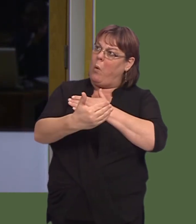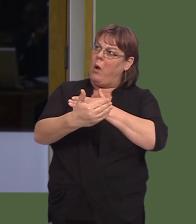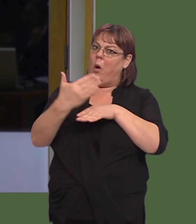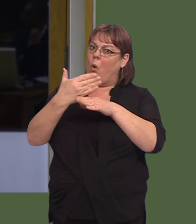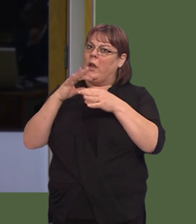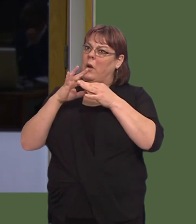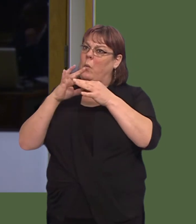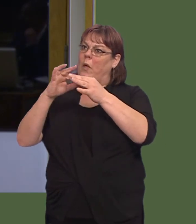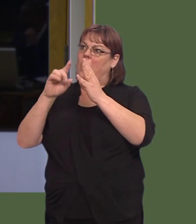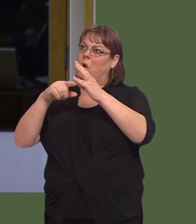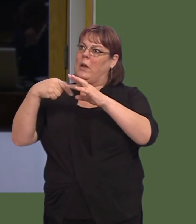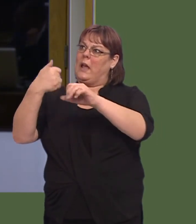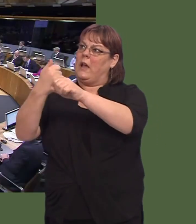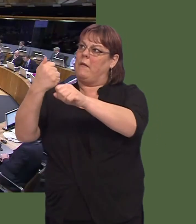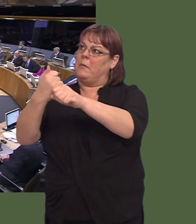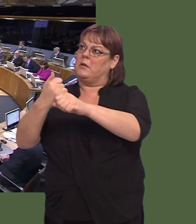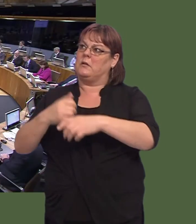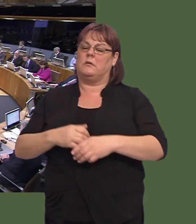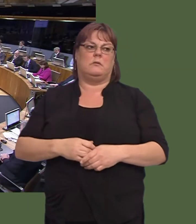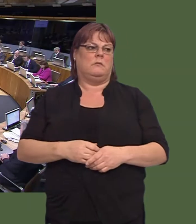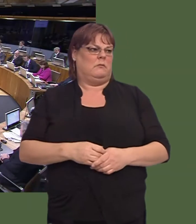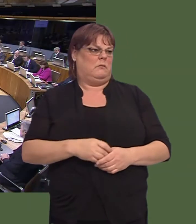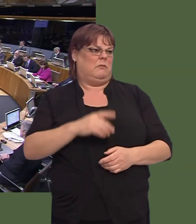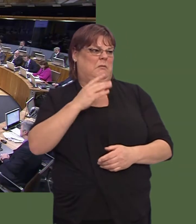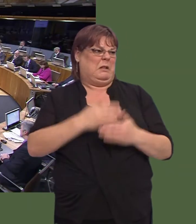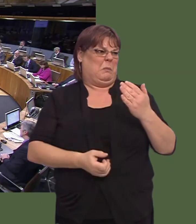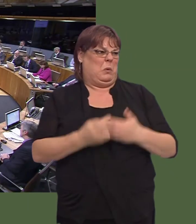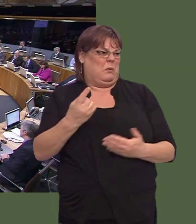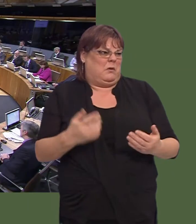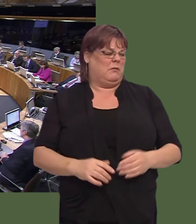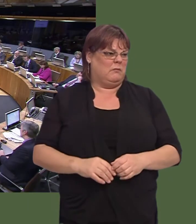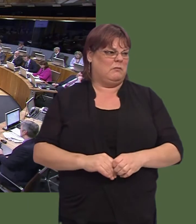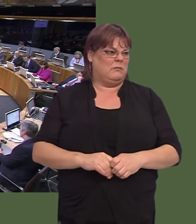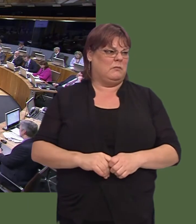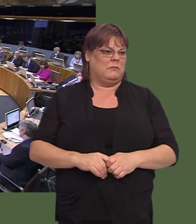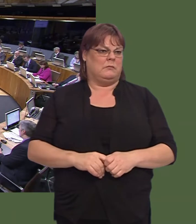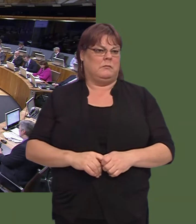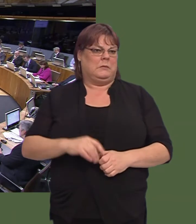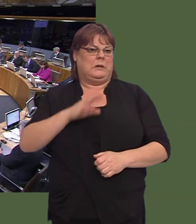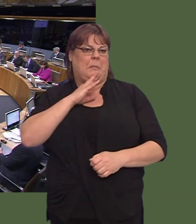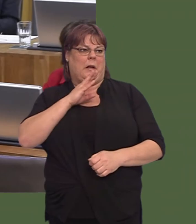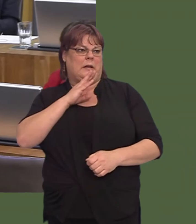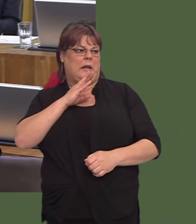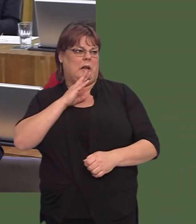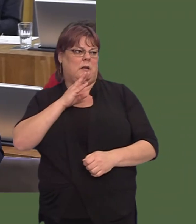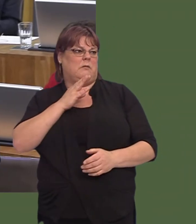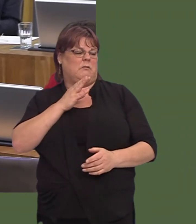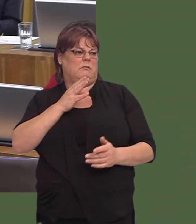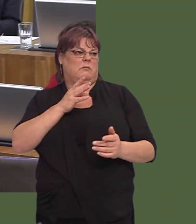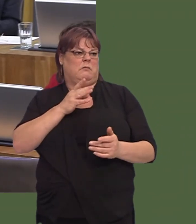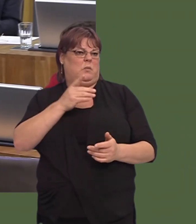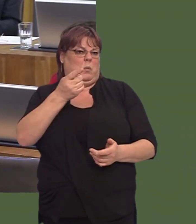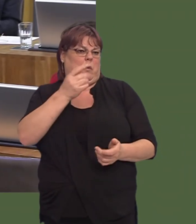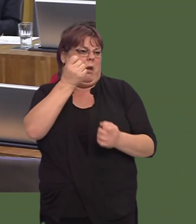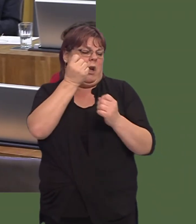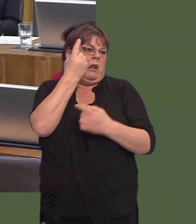to work with the UK government? Well, it doesn't work. That's the problem. I mean, regardless of what the principle is, it clearly doesn't work. There'll be people left high